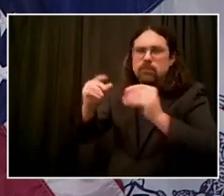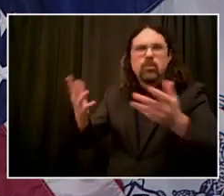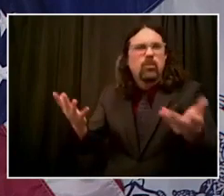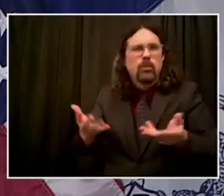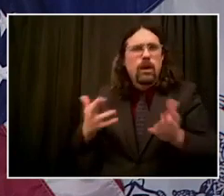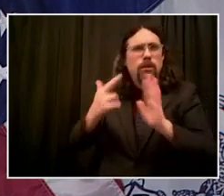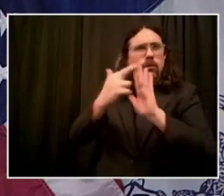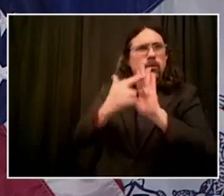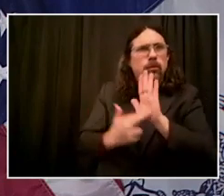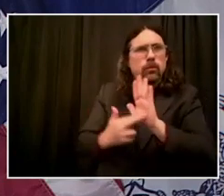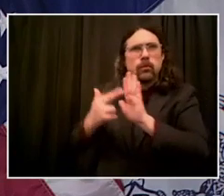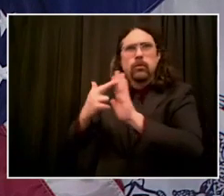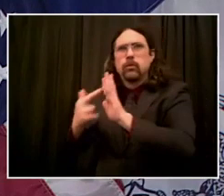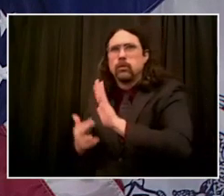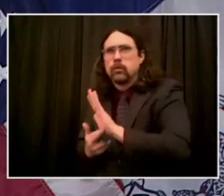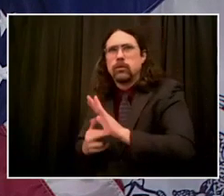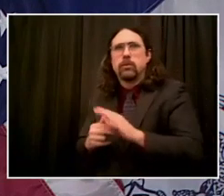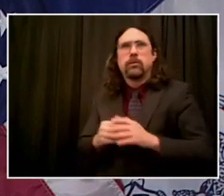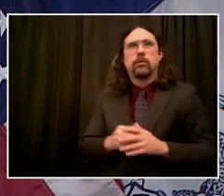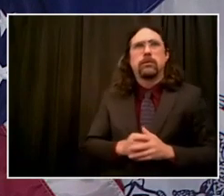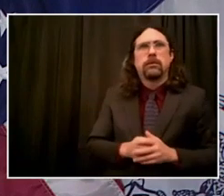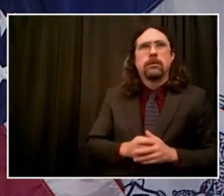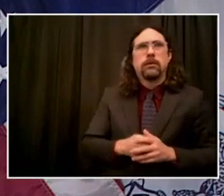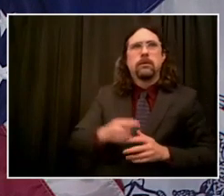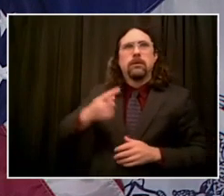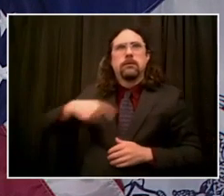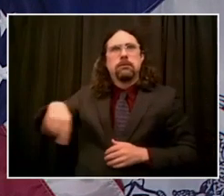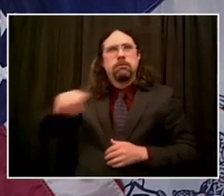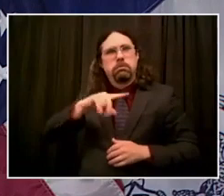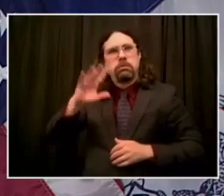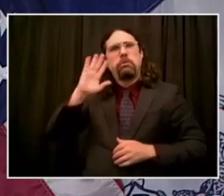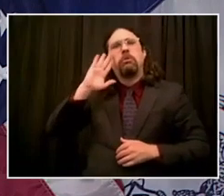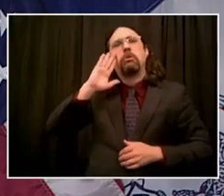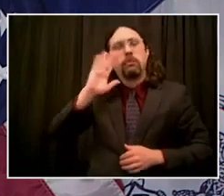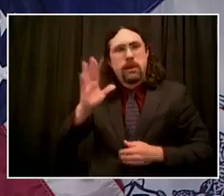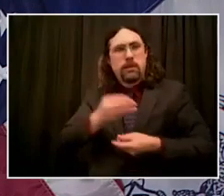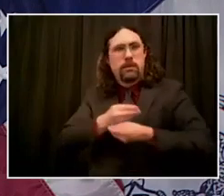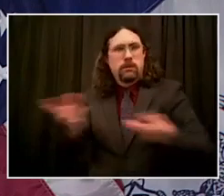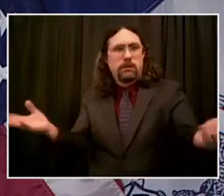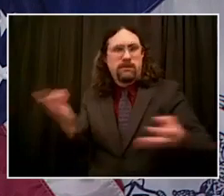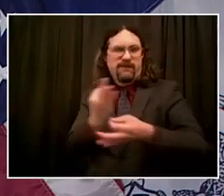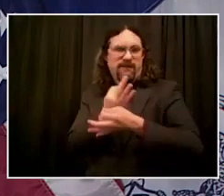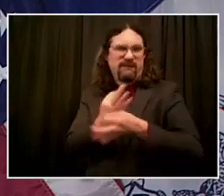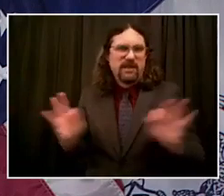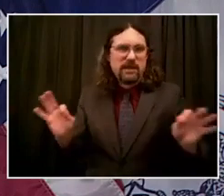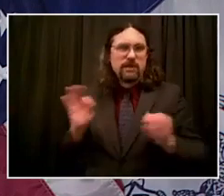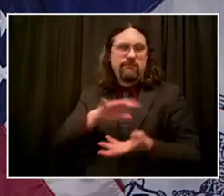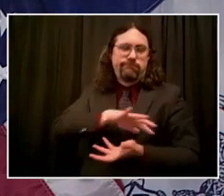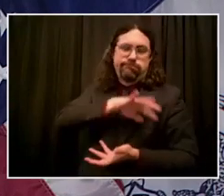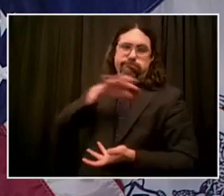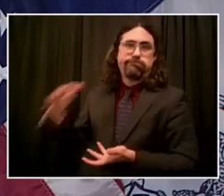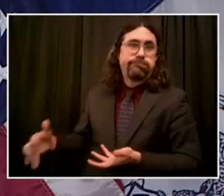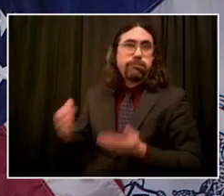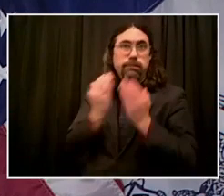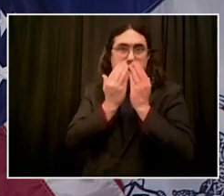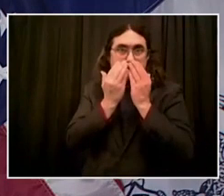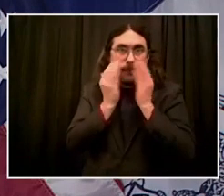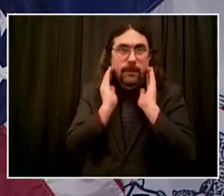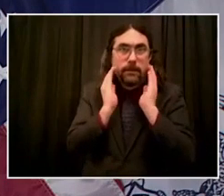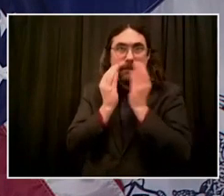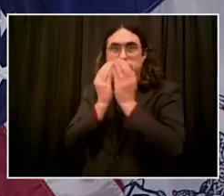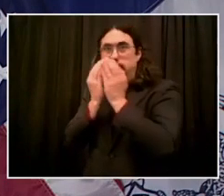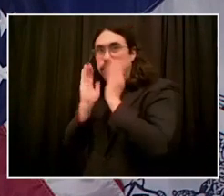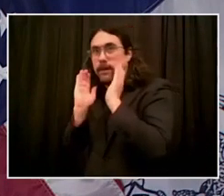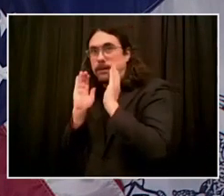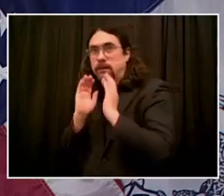help them figure out to succeed. We need all our businesses to come back safely, come back strong. We need our